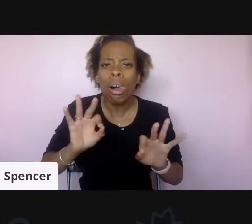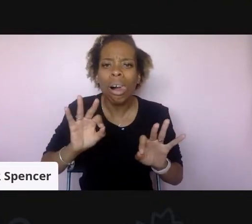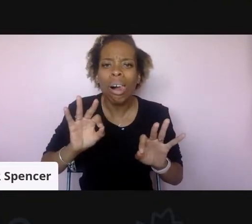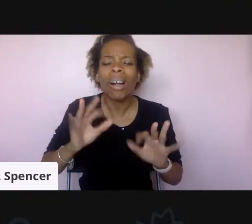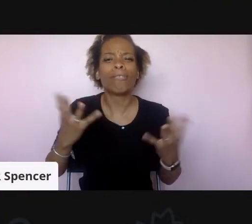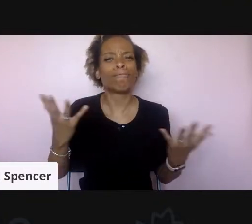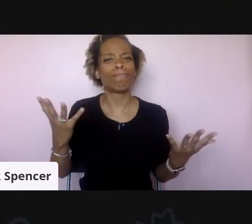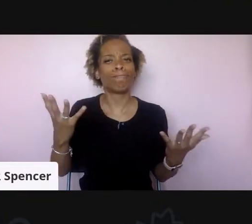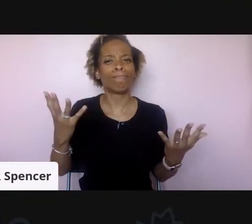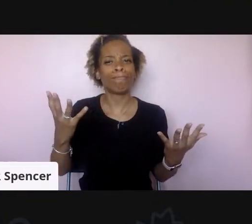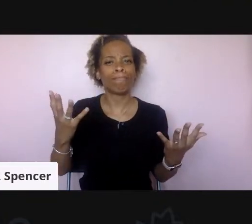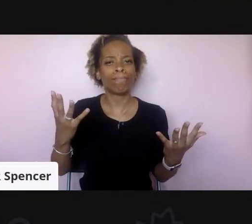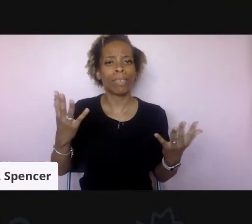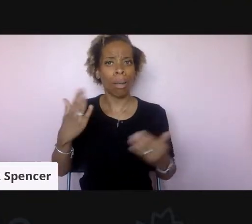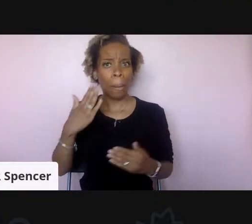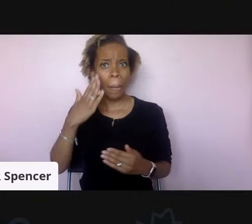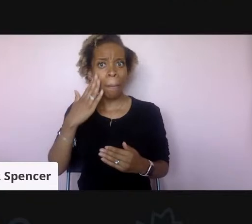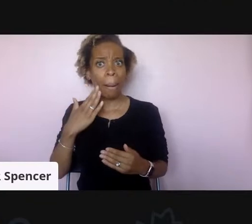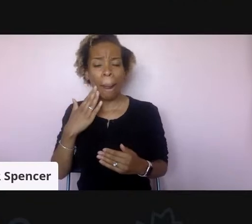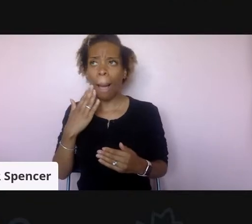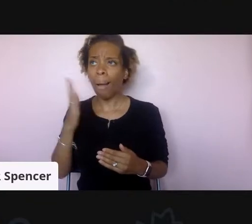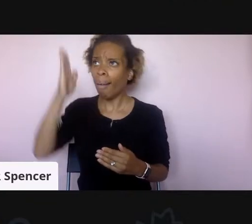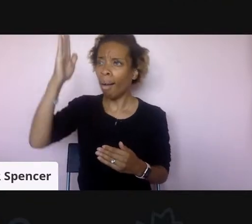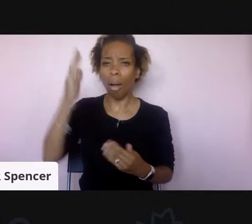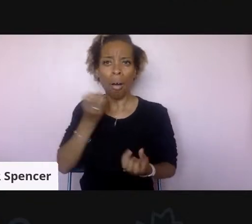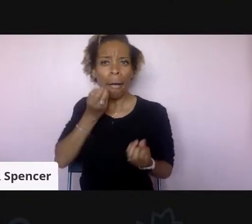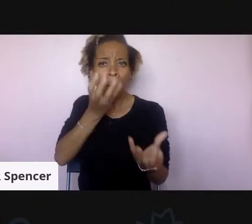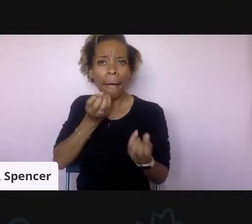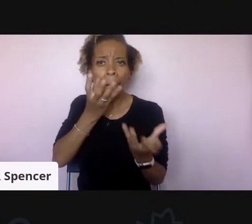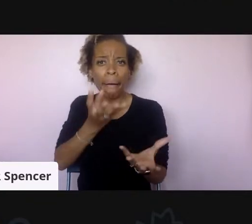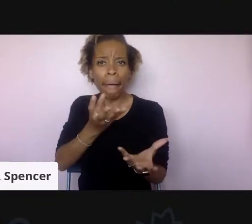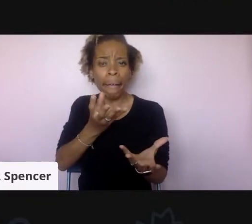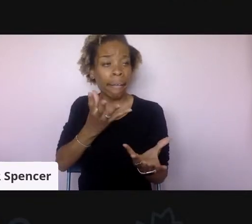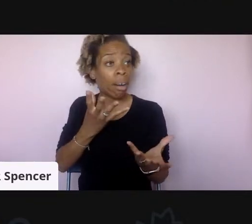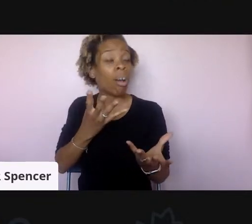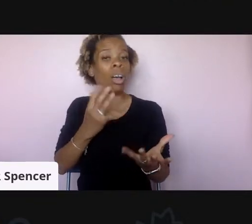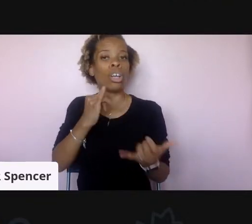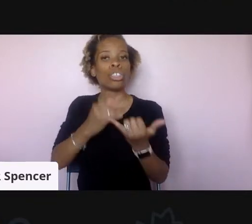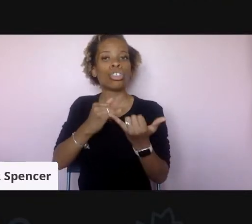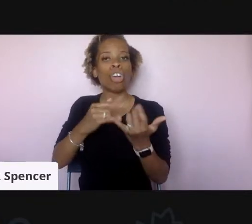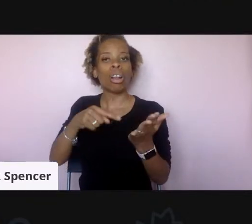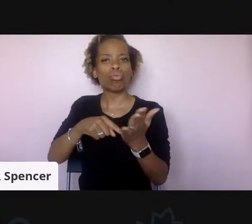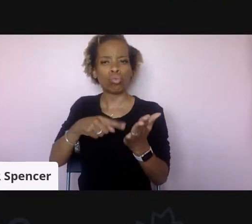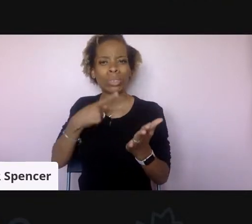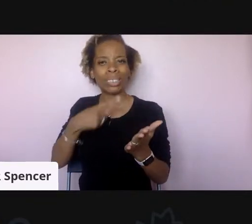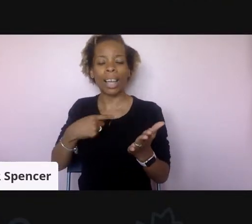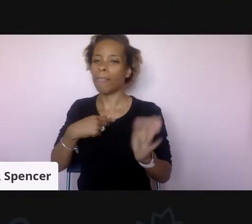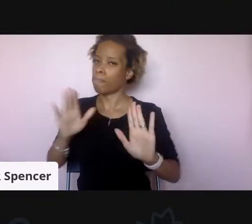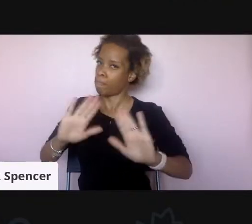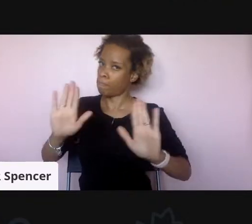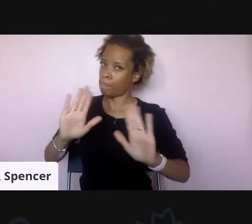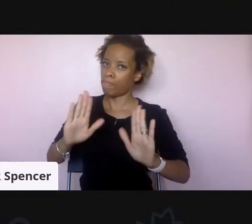However, Black voices were not being heard, and Sojourner Truth was campaigning for that to happen.